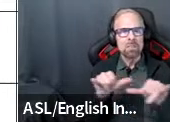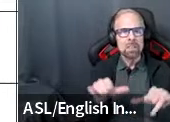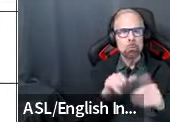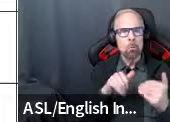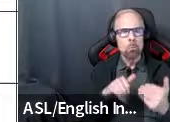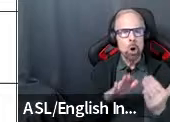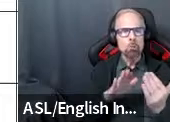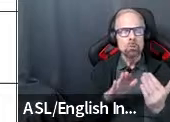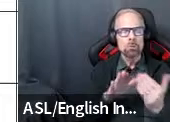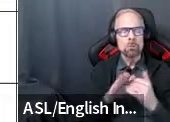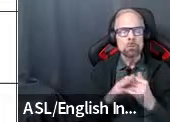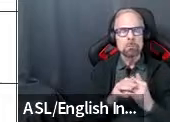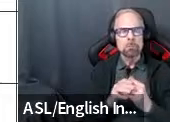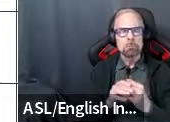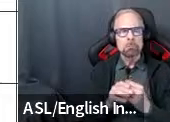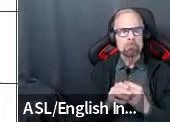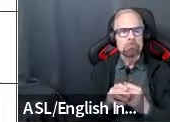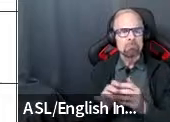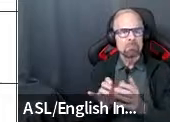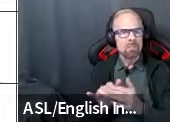accessibility. It's a suggestion.